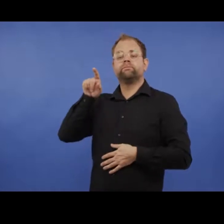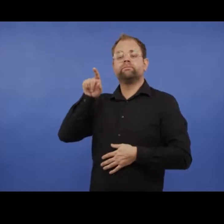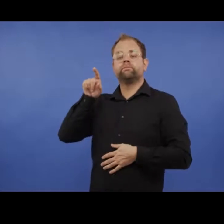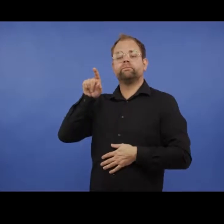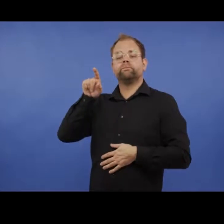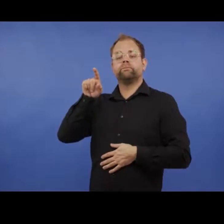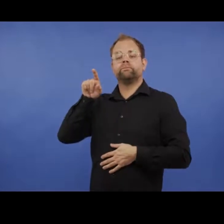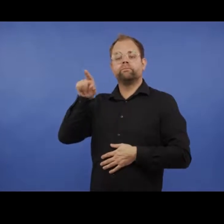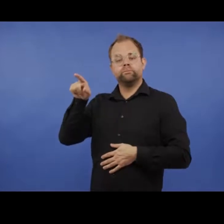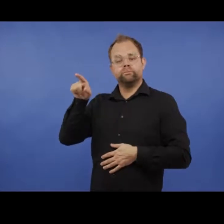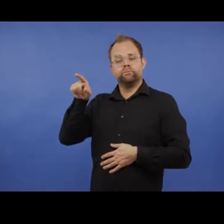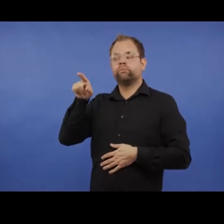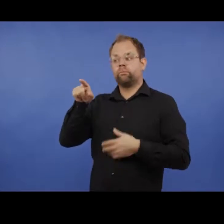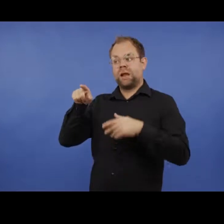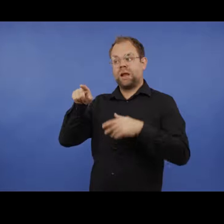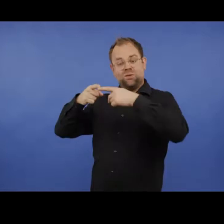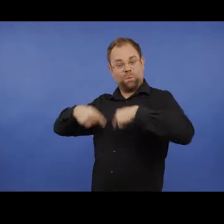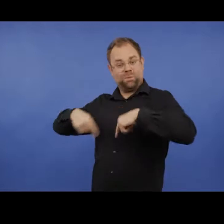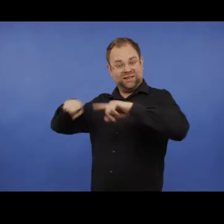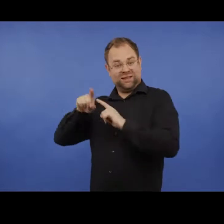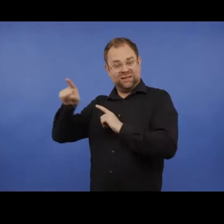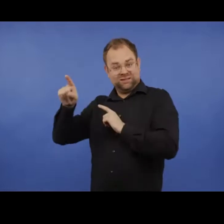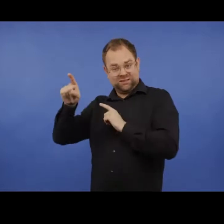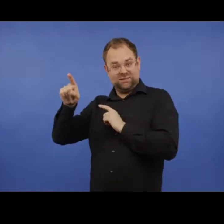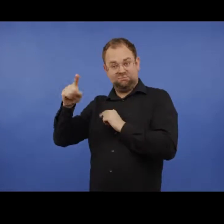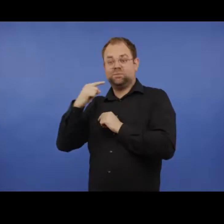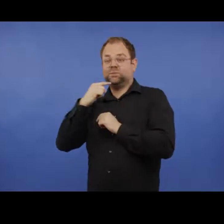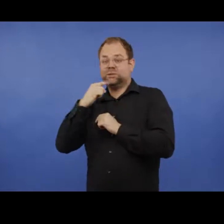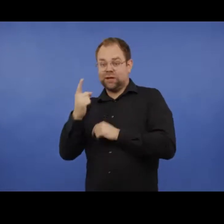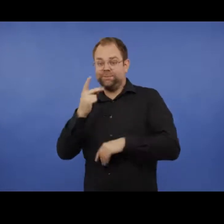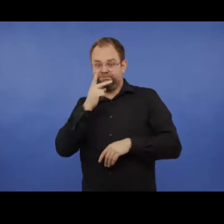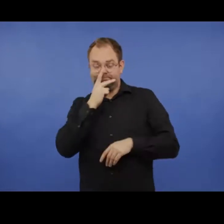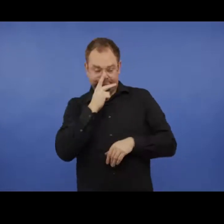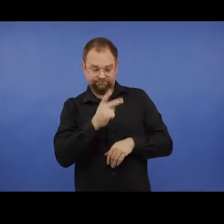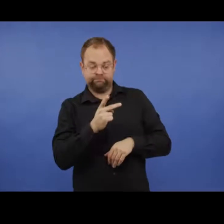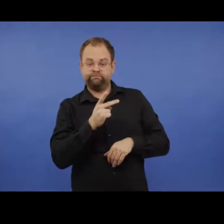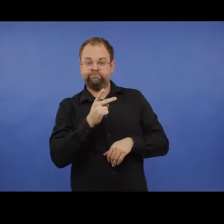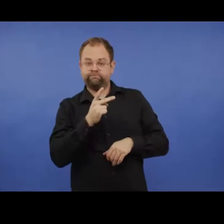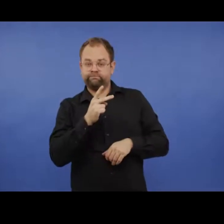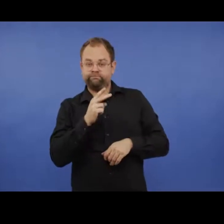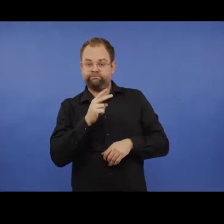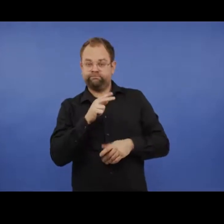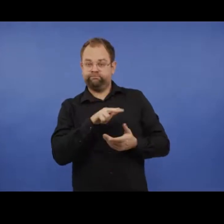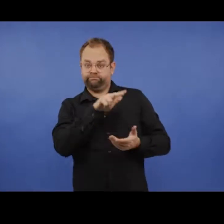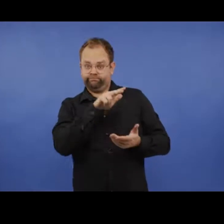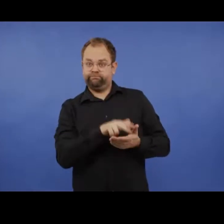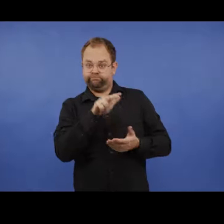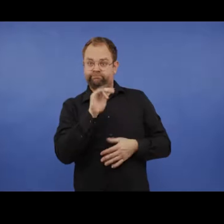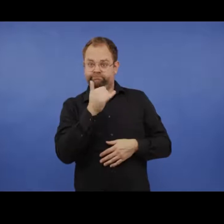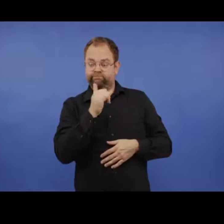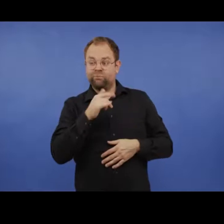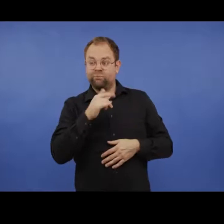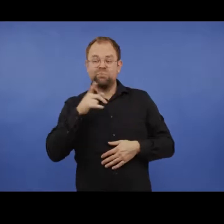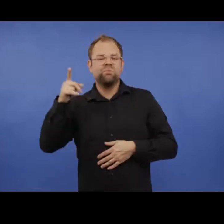peoples within the people with disability and other people. And they found that the people